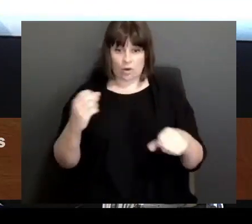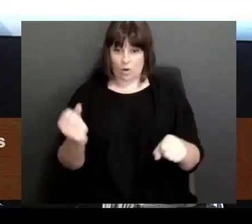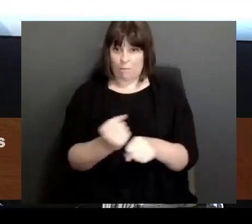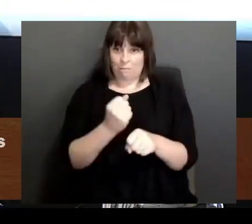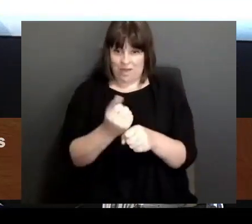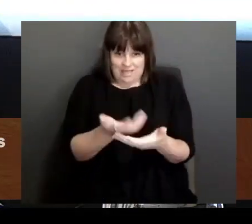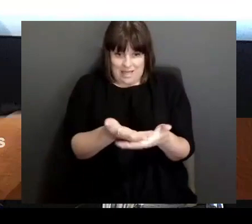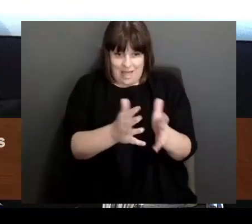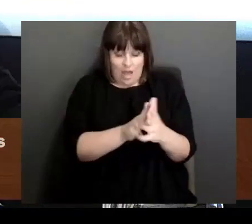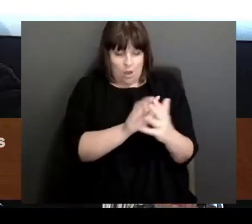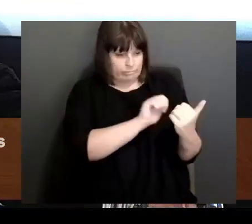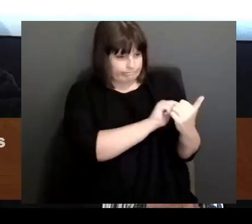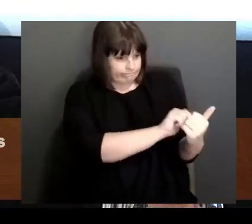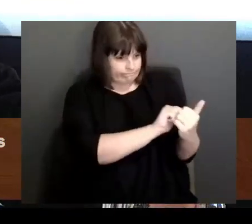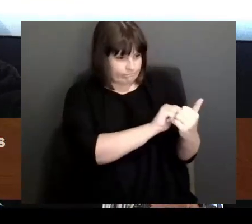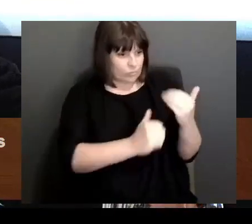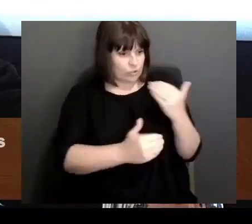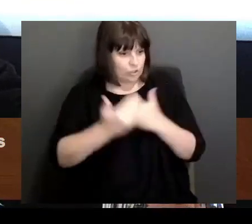communities,